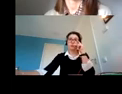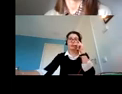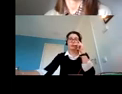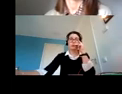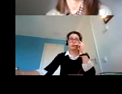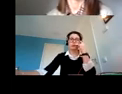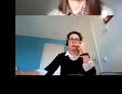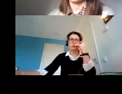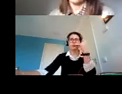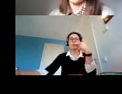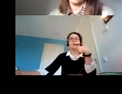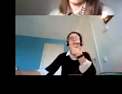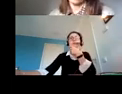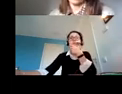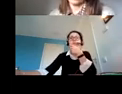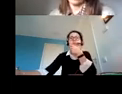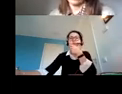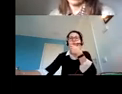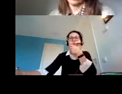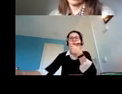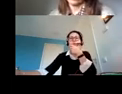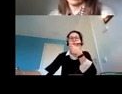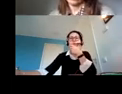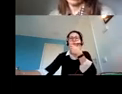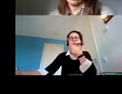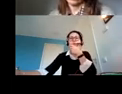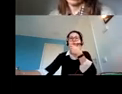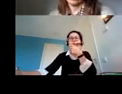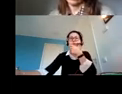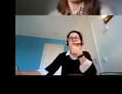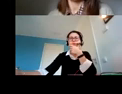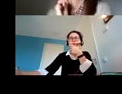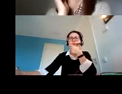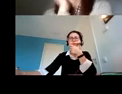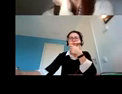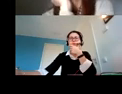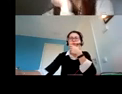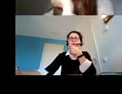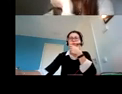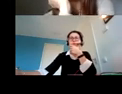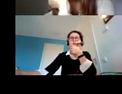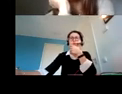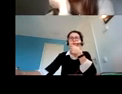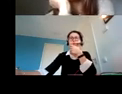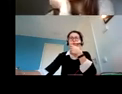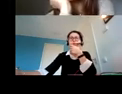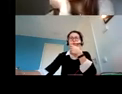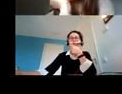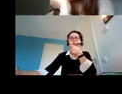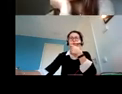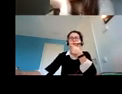crimes. And this process has to be an ongoing process since the model, once adopted, has to